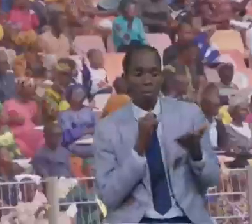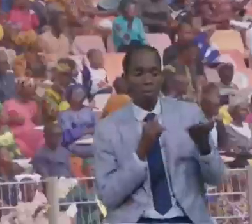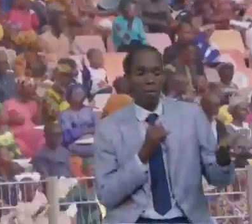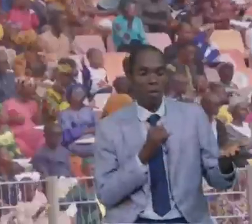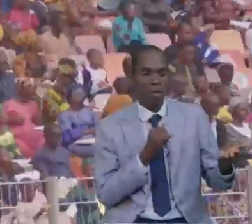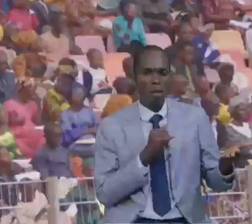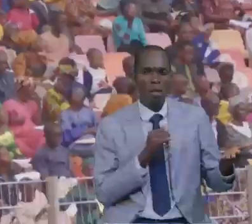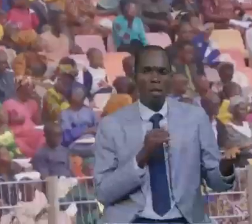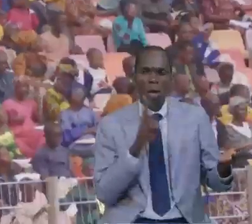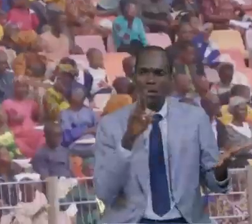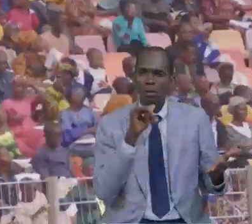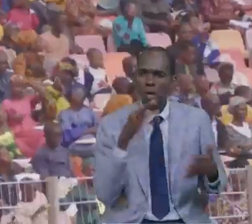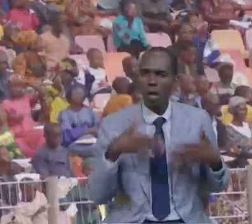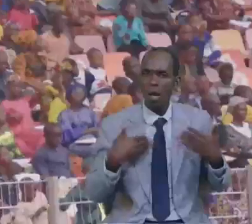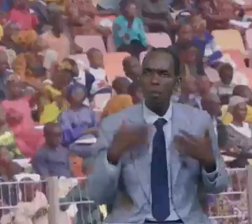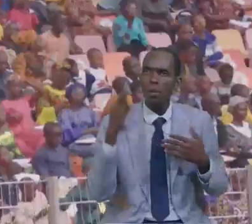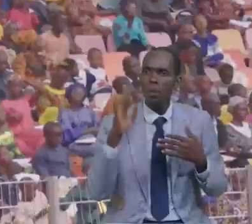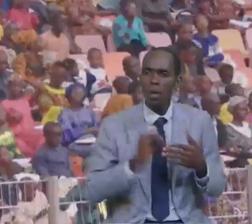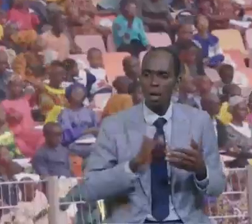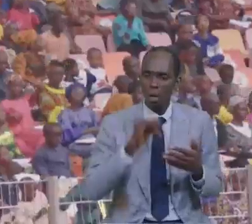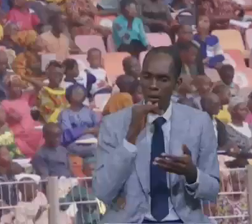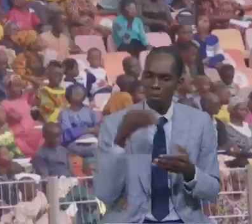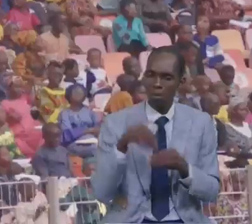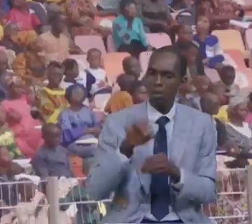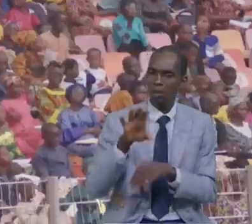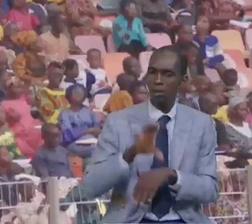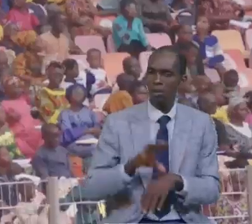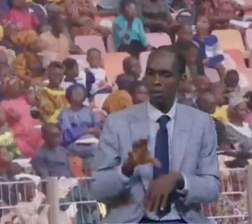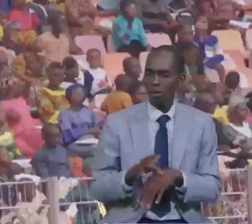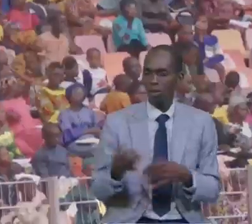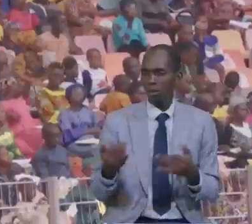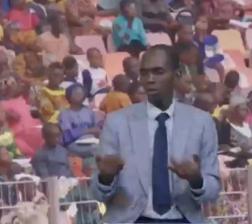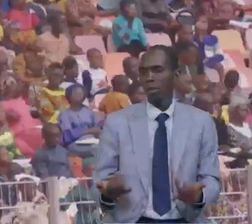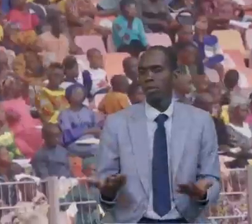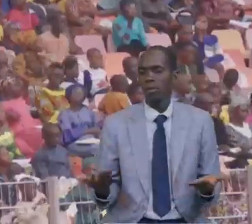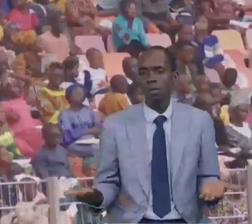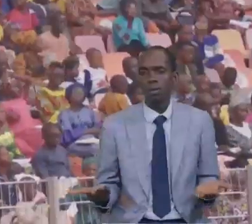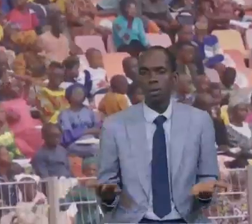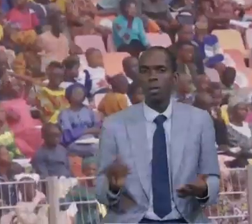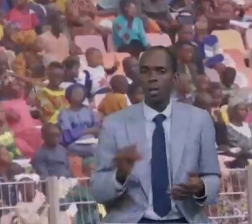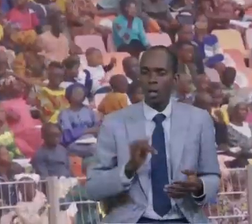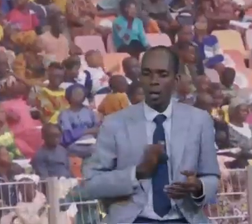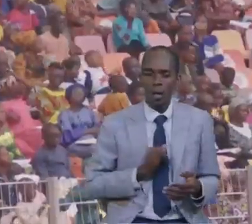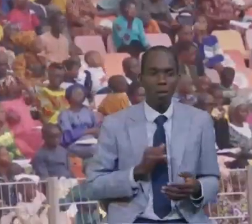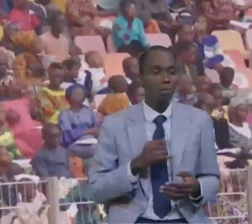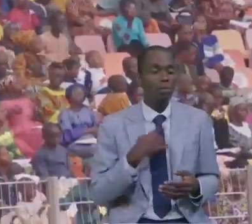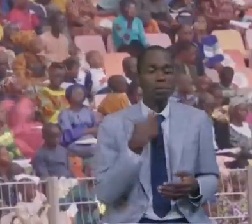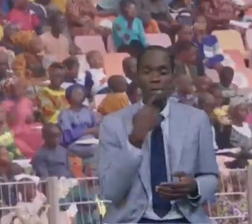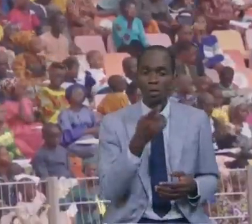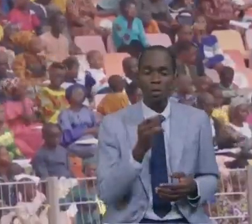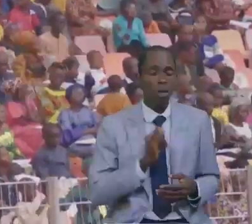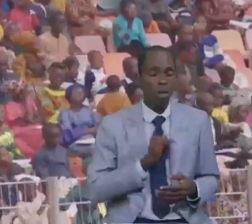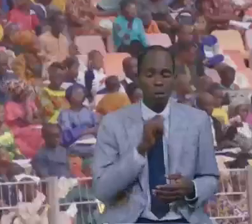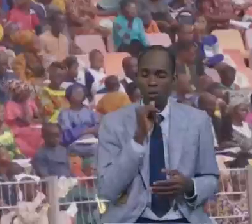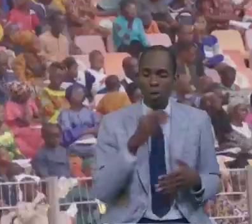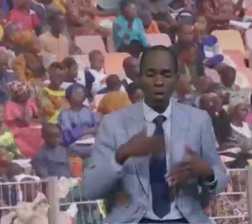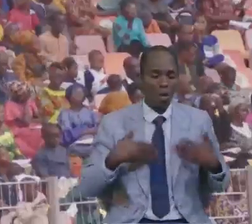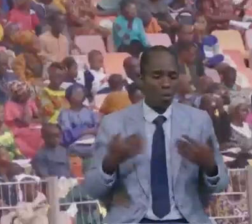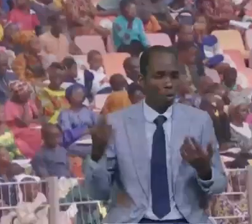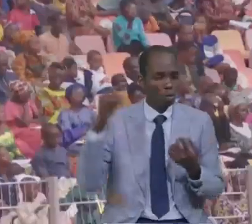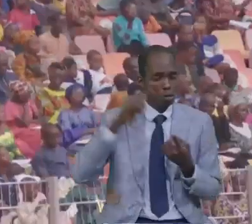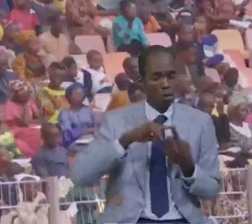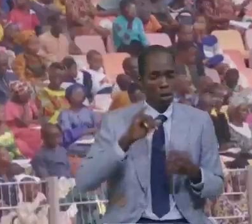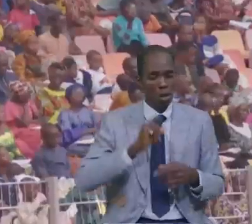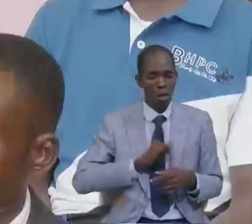happy yet until I see that evidence of salvation, that you are born again, that the